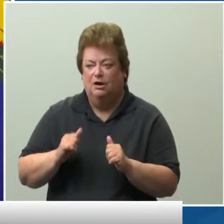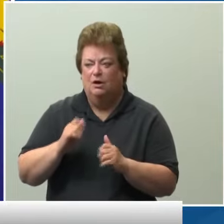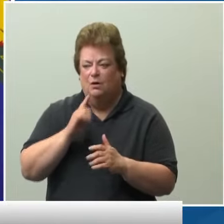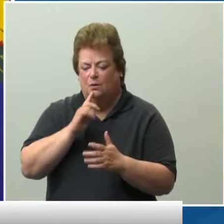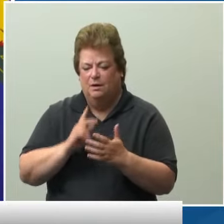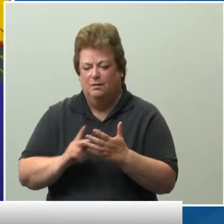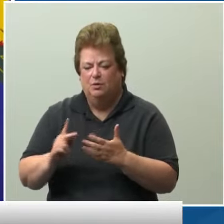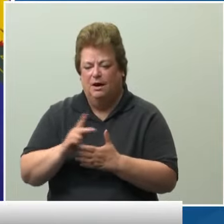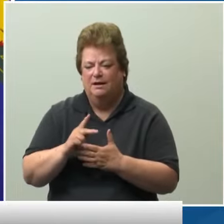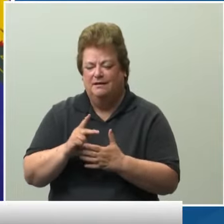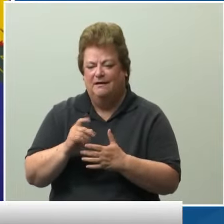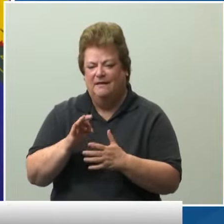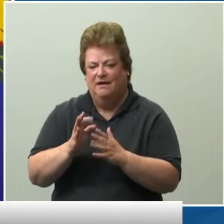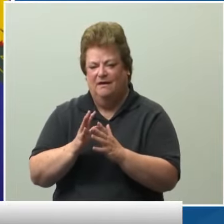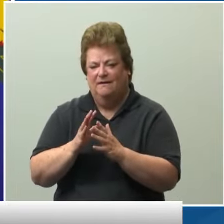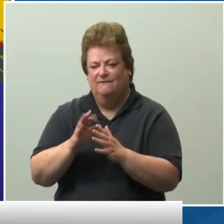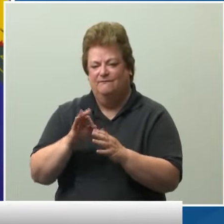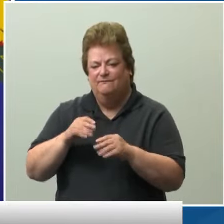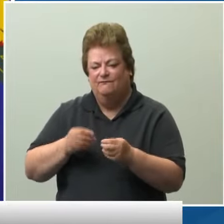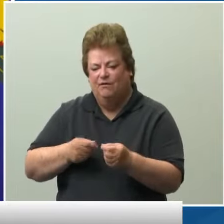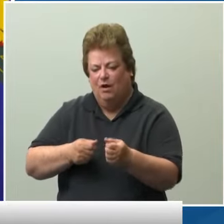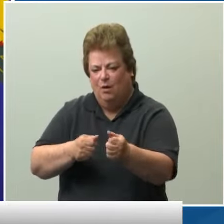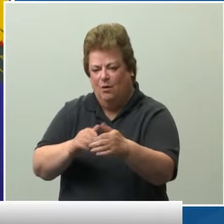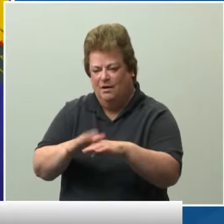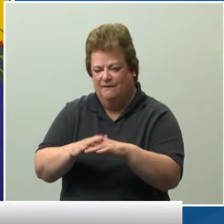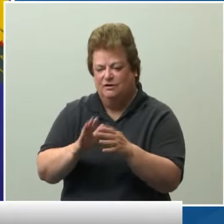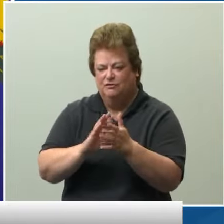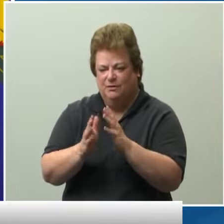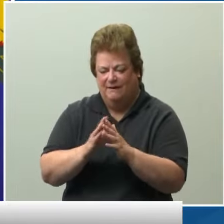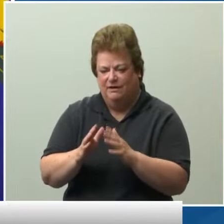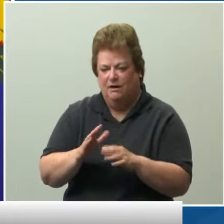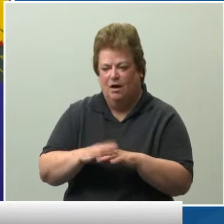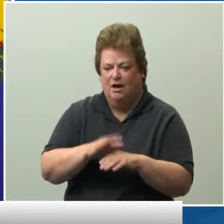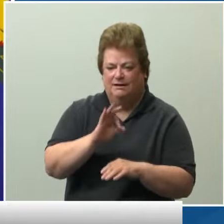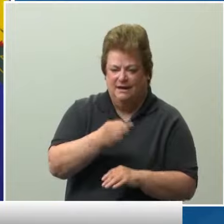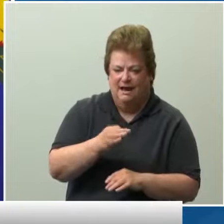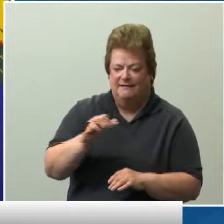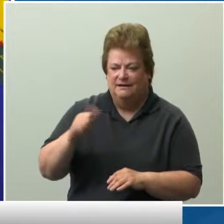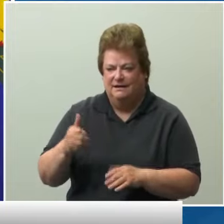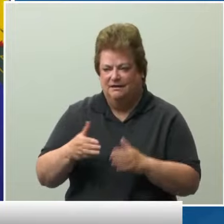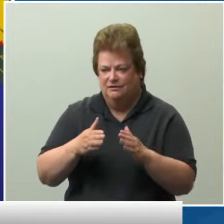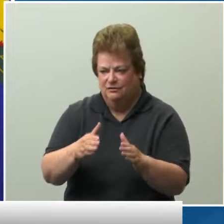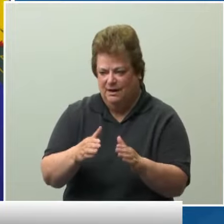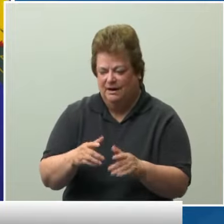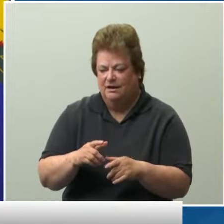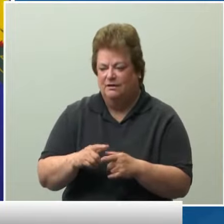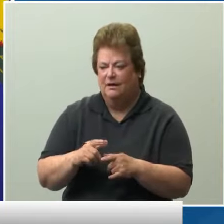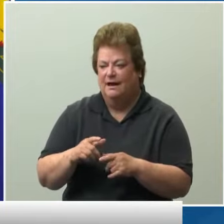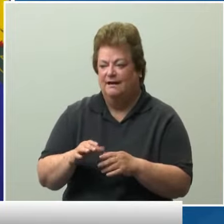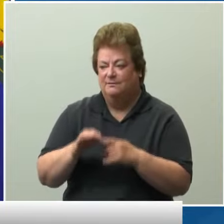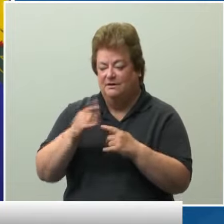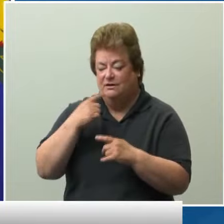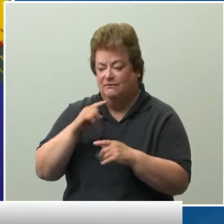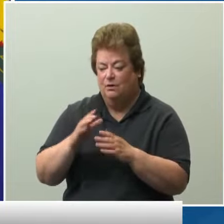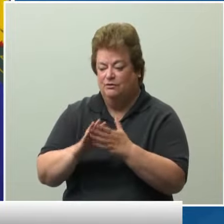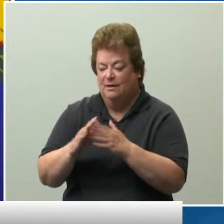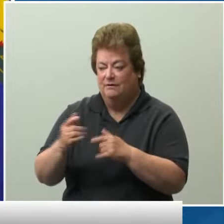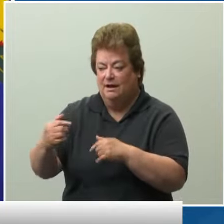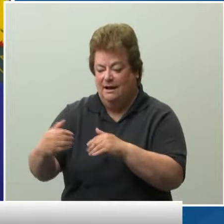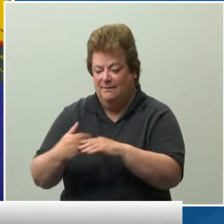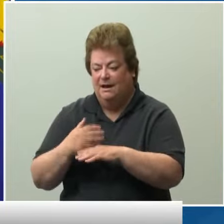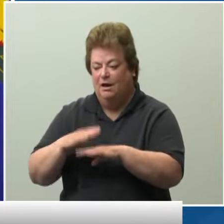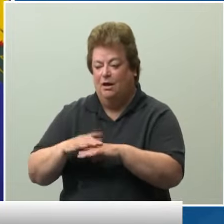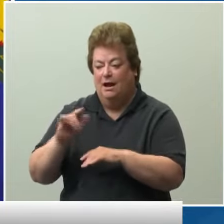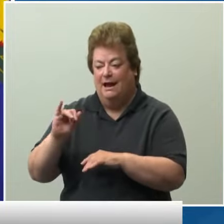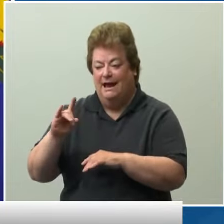lot of the flow on 9th Street and 10th Street in order to move a lot of those vehicles coming in off of I-180 as well as Rosa Parks Way.